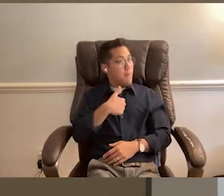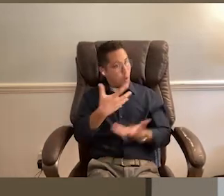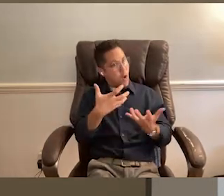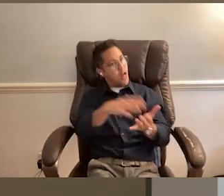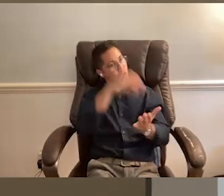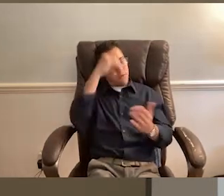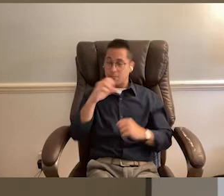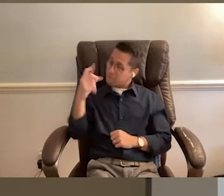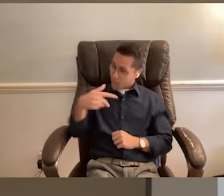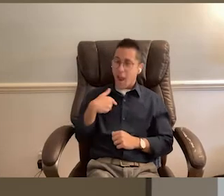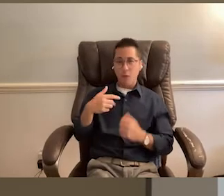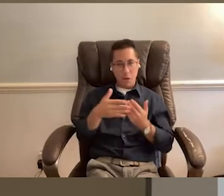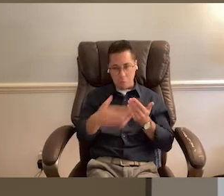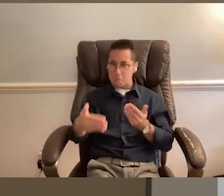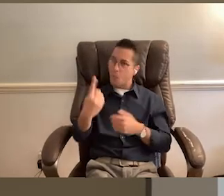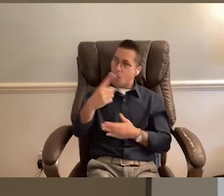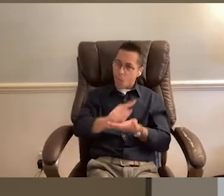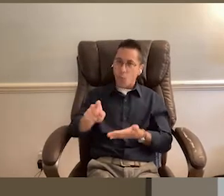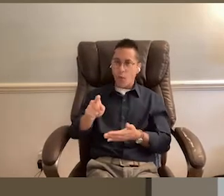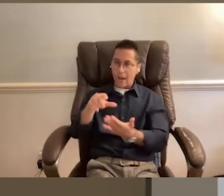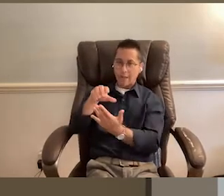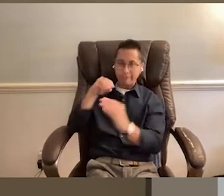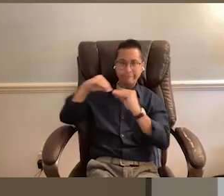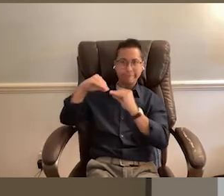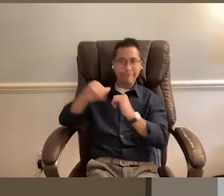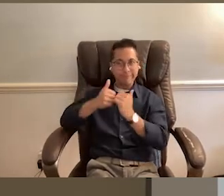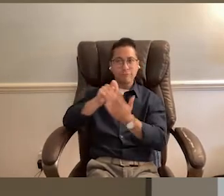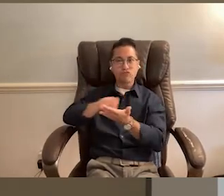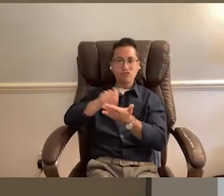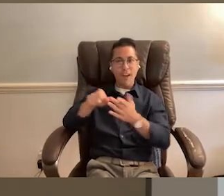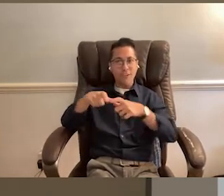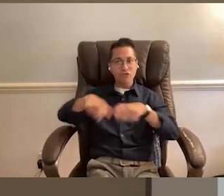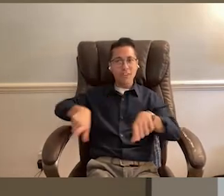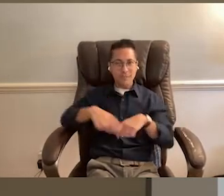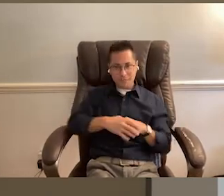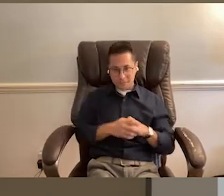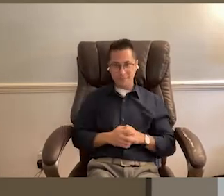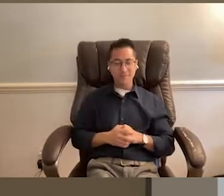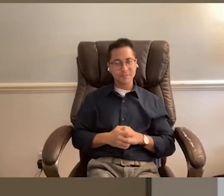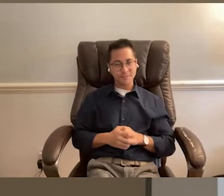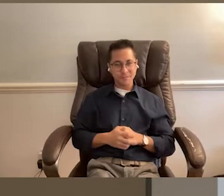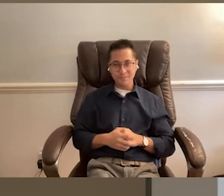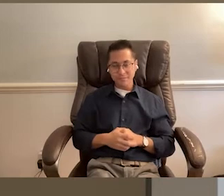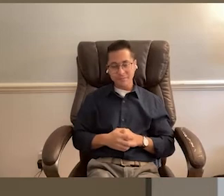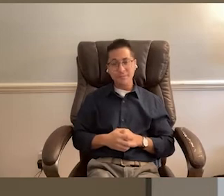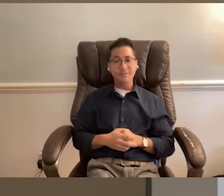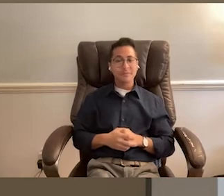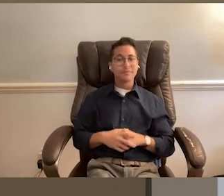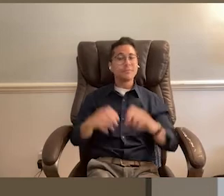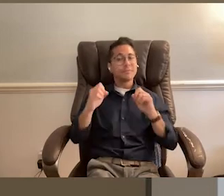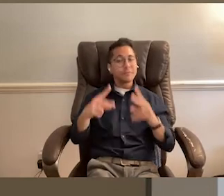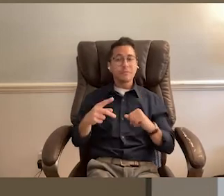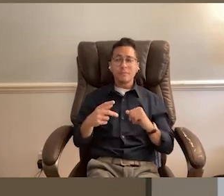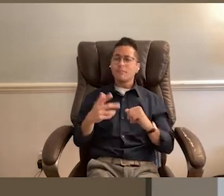the bus system. Can we just like ride around on the bus for our session? Like, yeah, sure, go ride around on the bus. Or I actually started as a mentor with OCT a